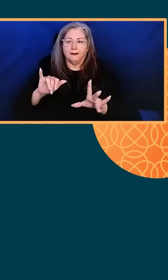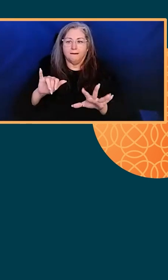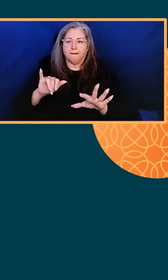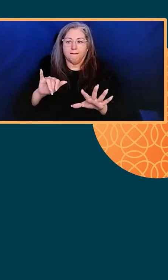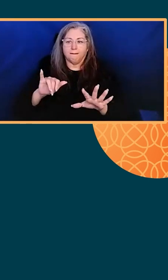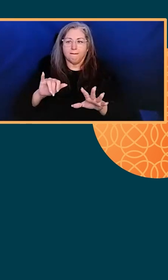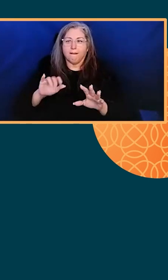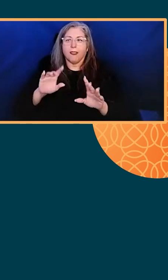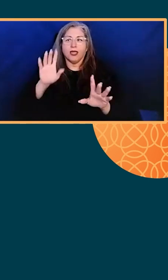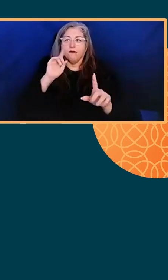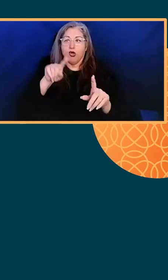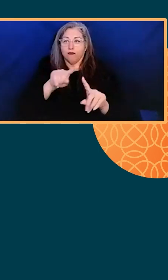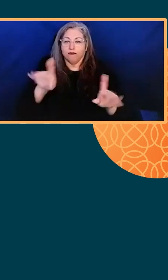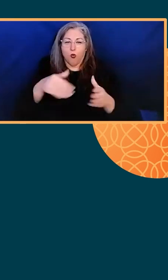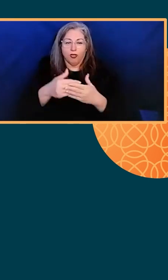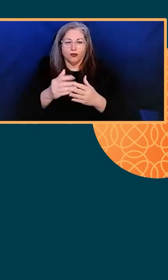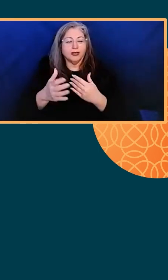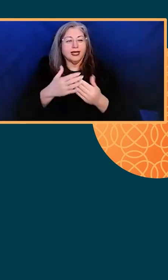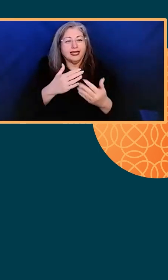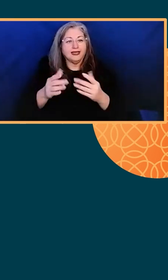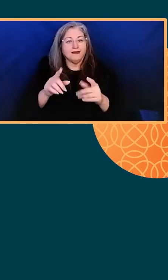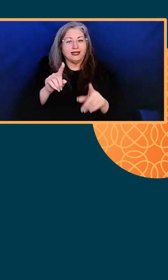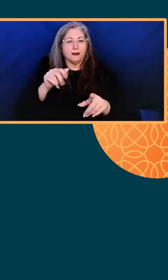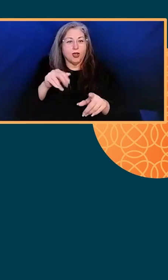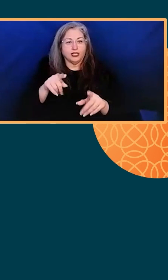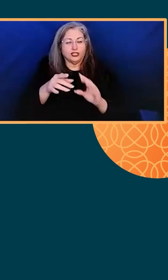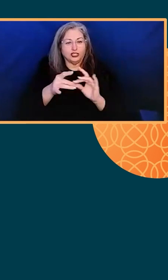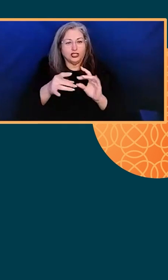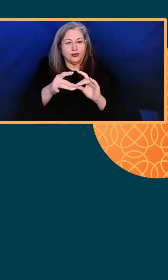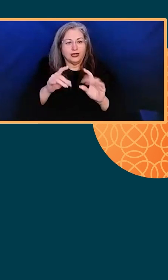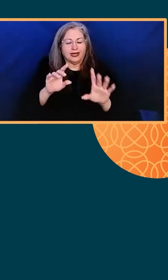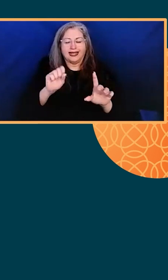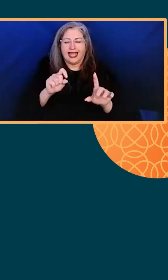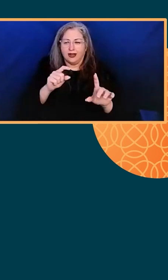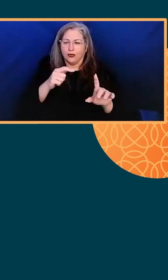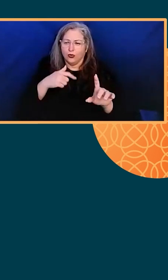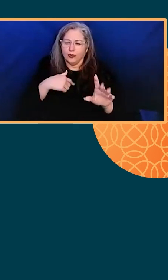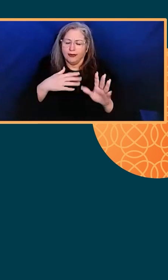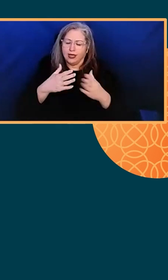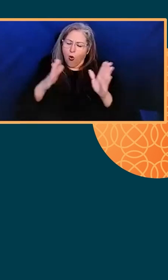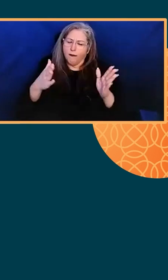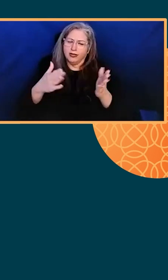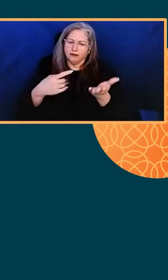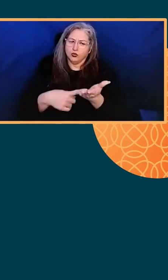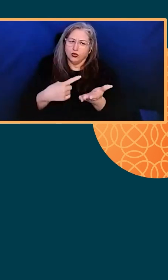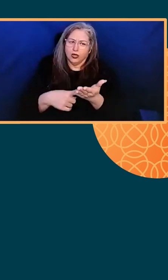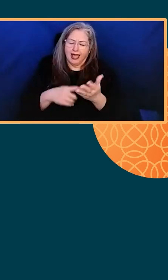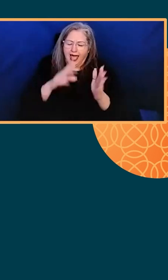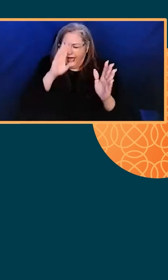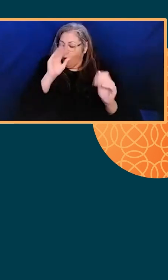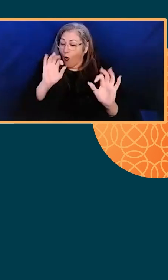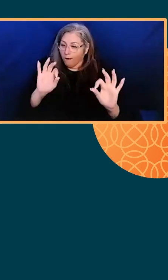For everybody, even as Aparna is sharing that, can we talk quite openly, I hope,